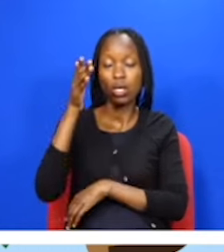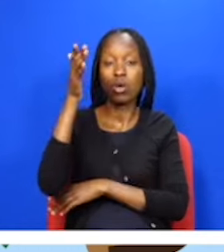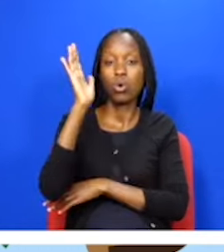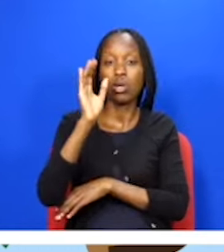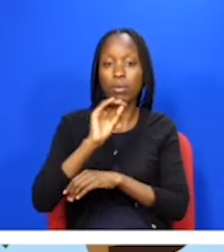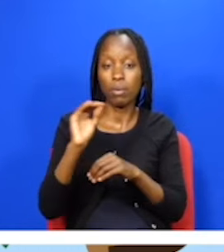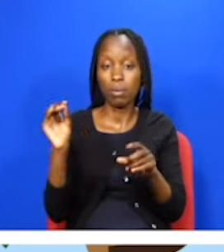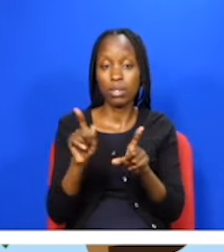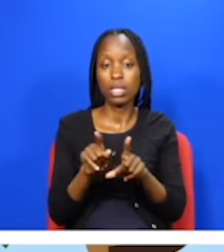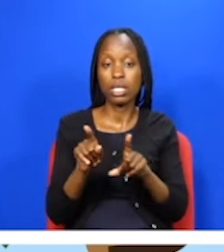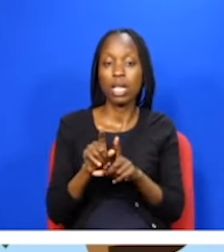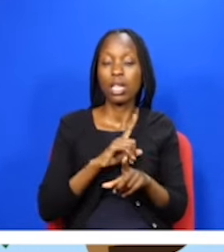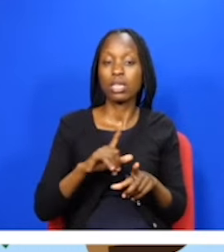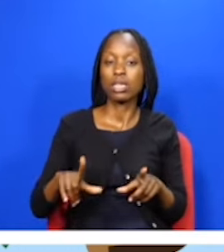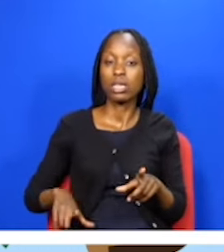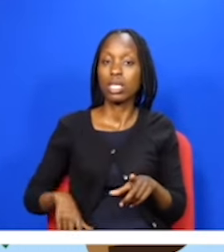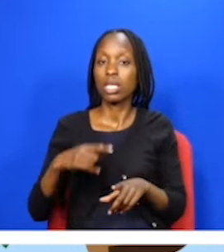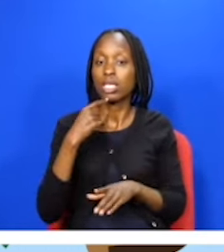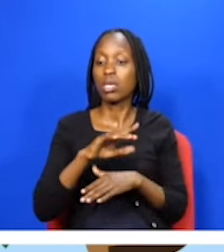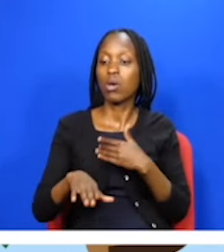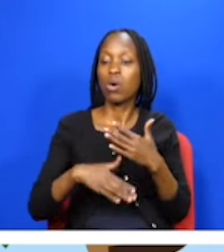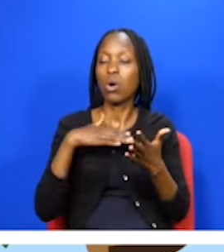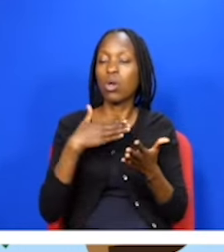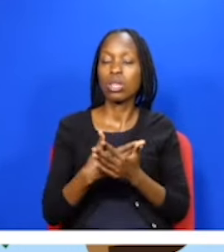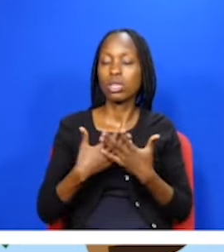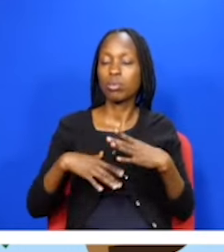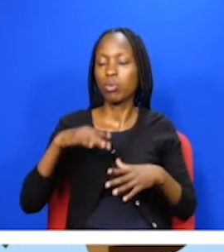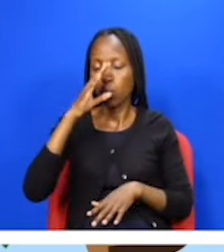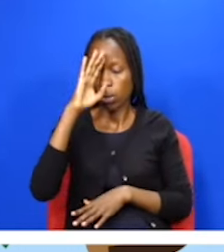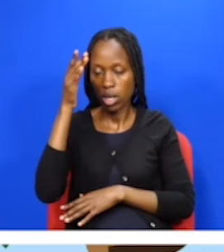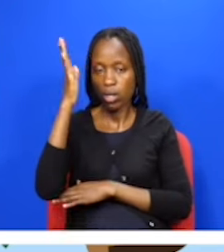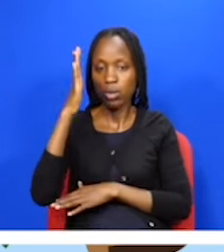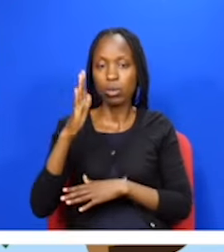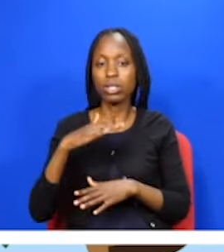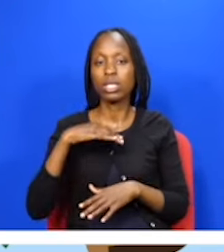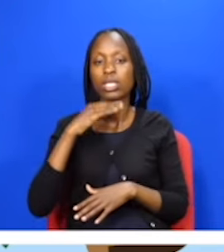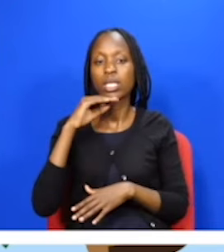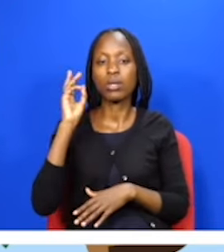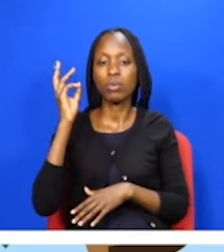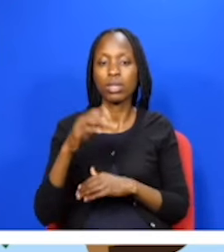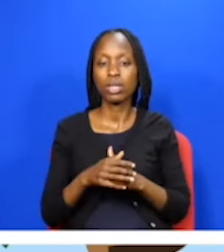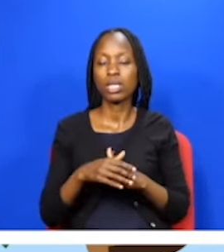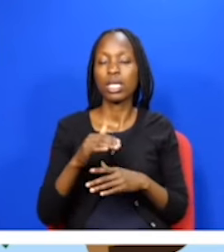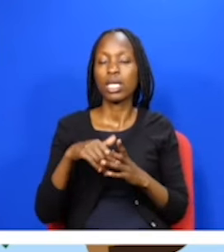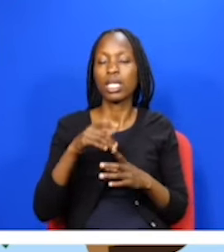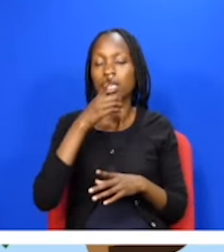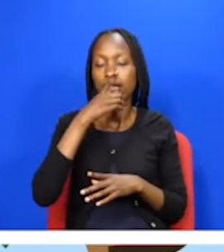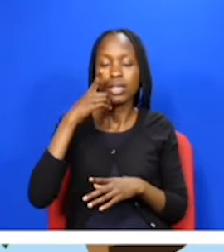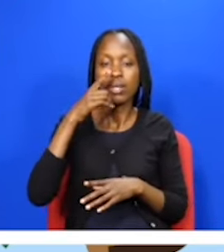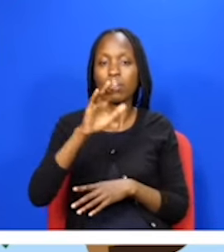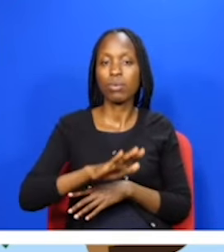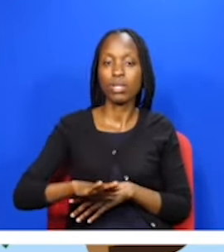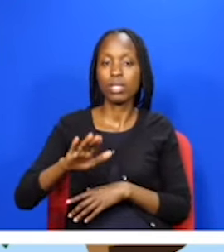me, and therefore you all perish in the land or the wilderness where they